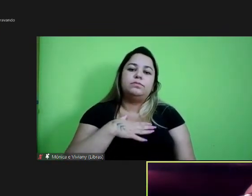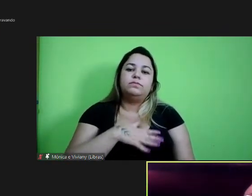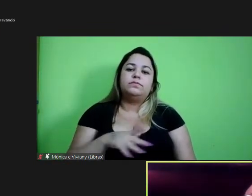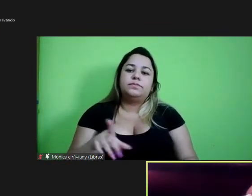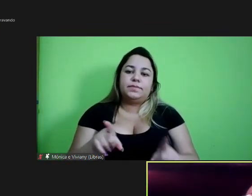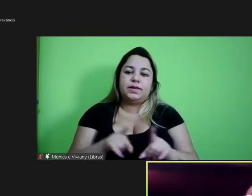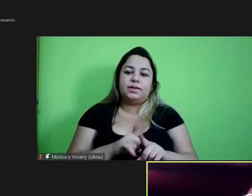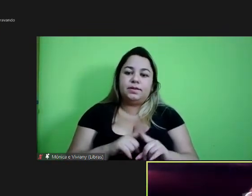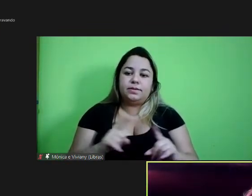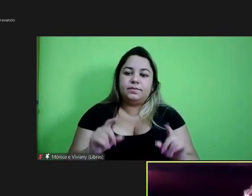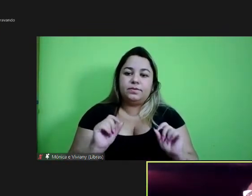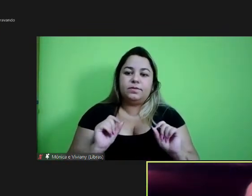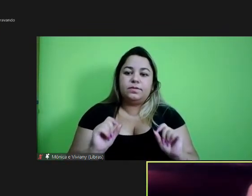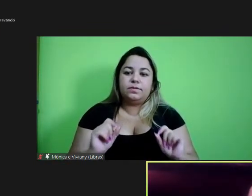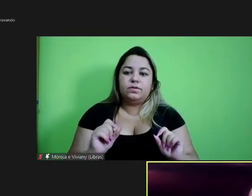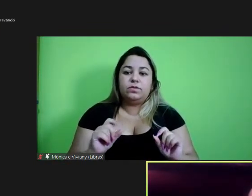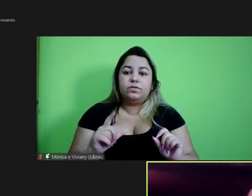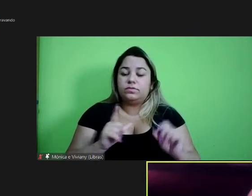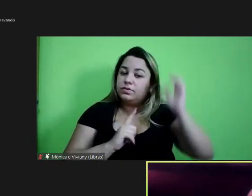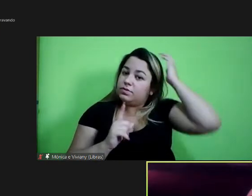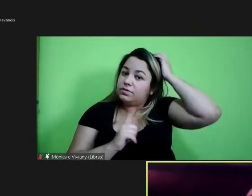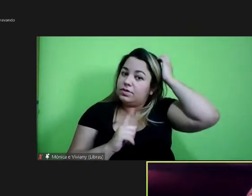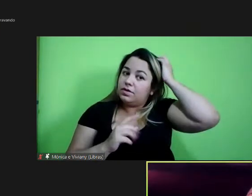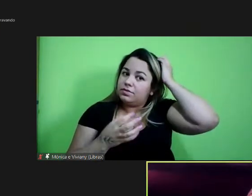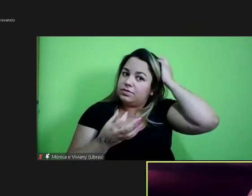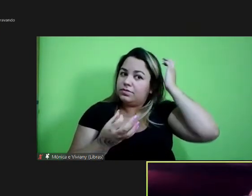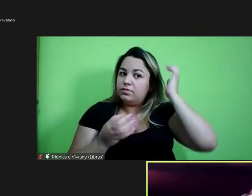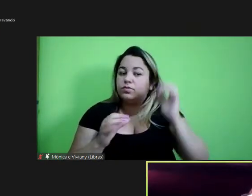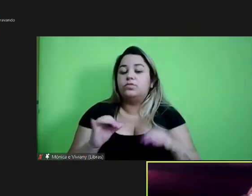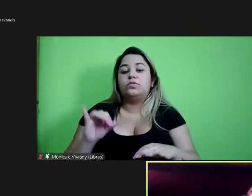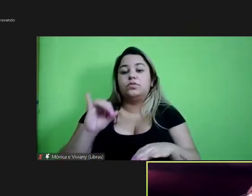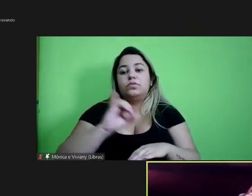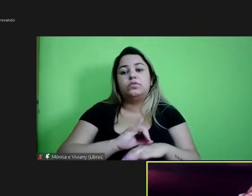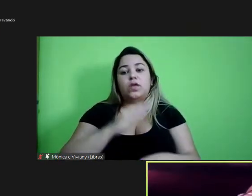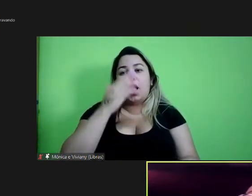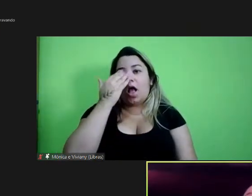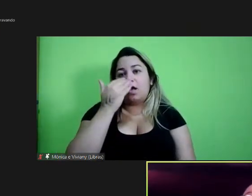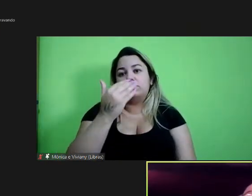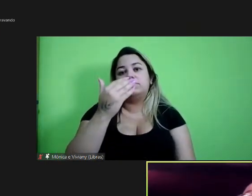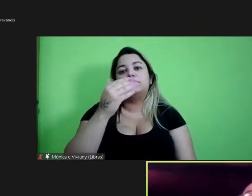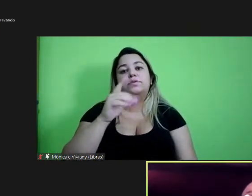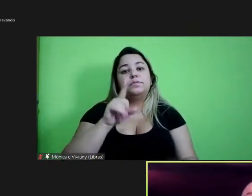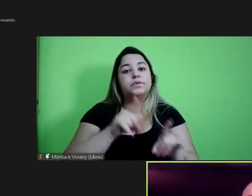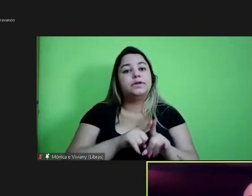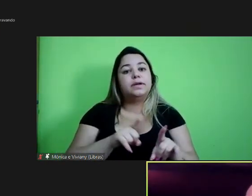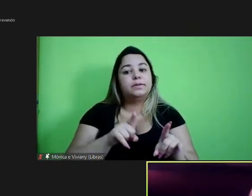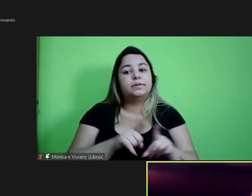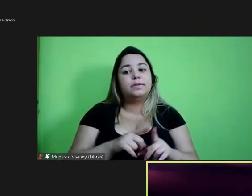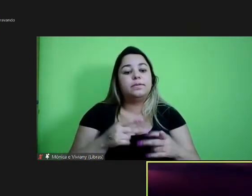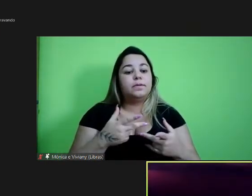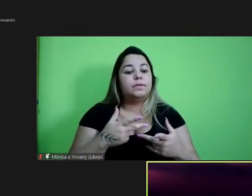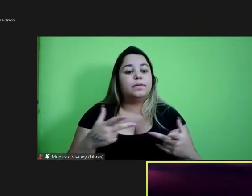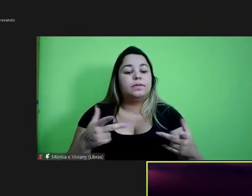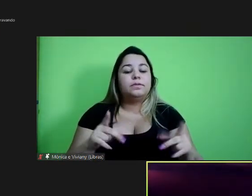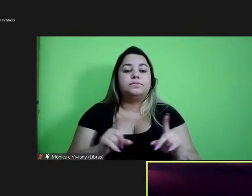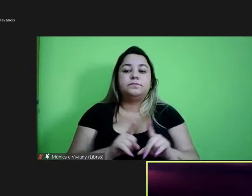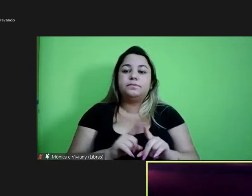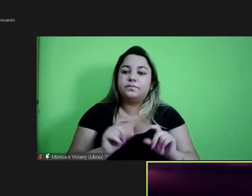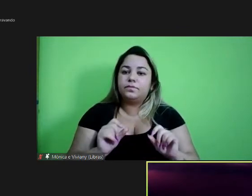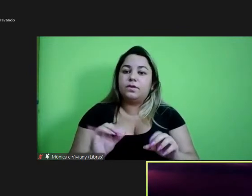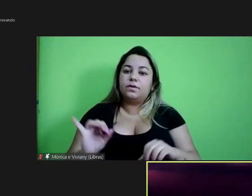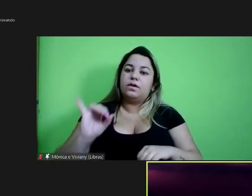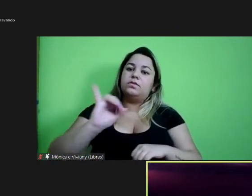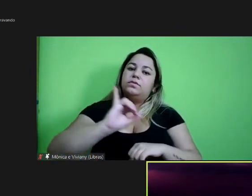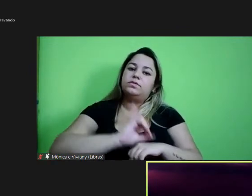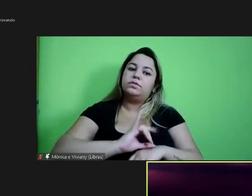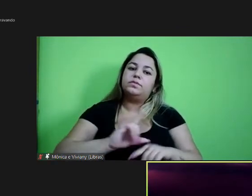to the core of the culture, and in some cases the race, you get to the core of the issue and you can address